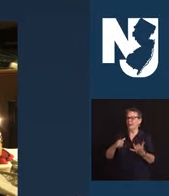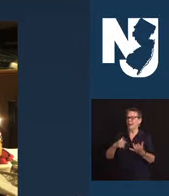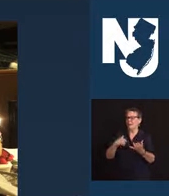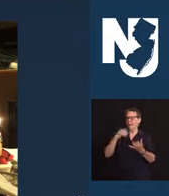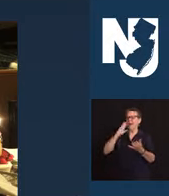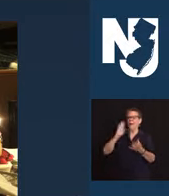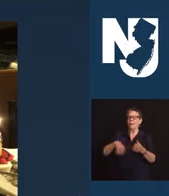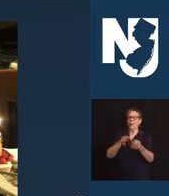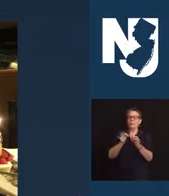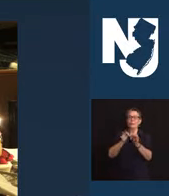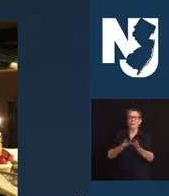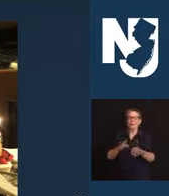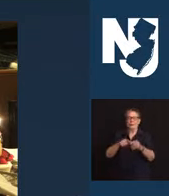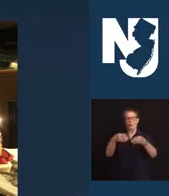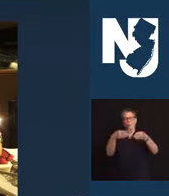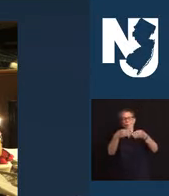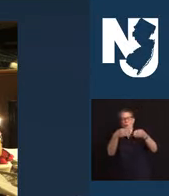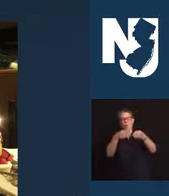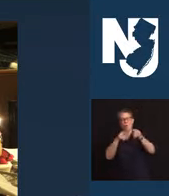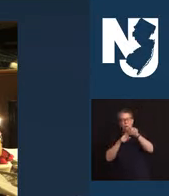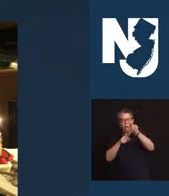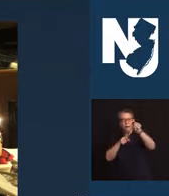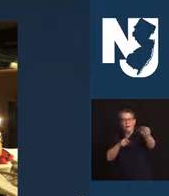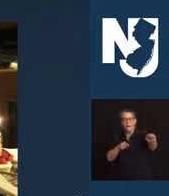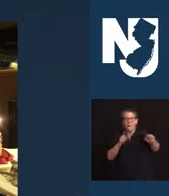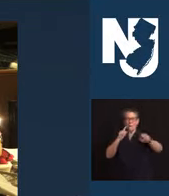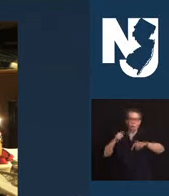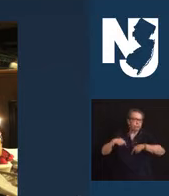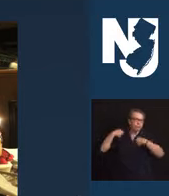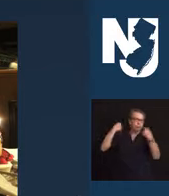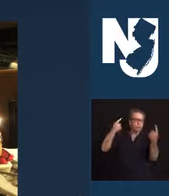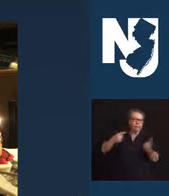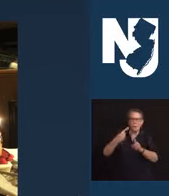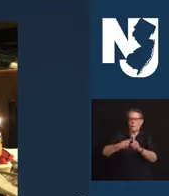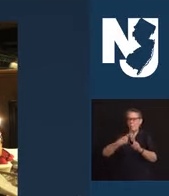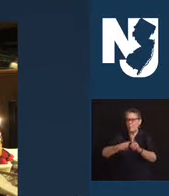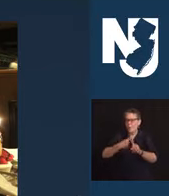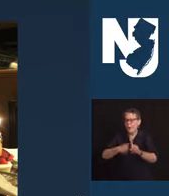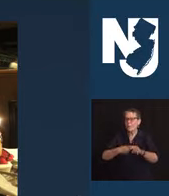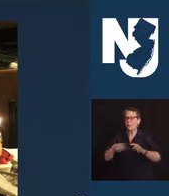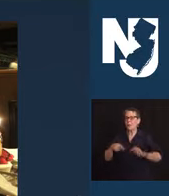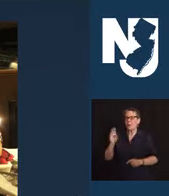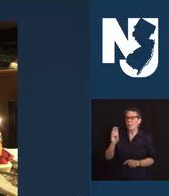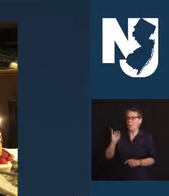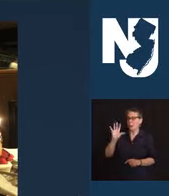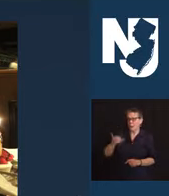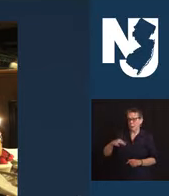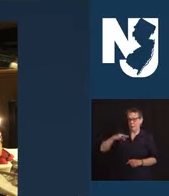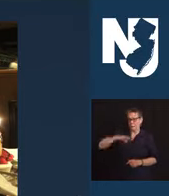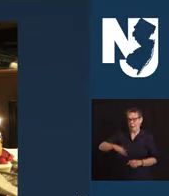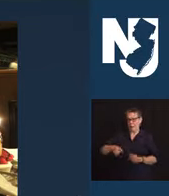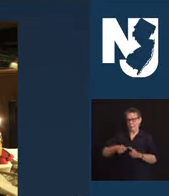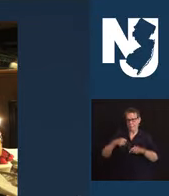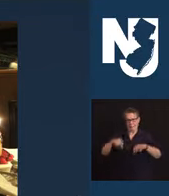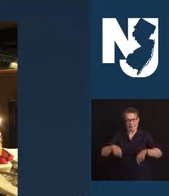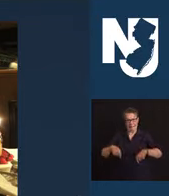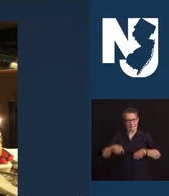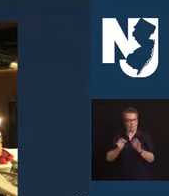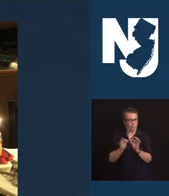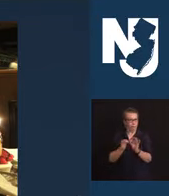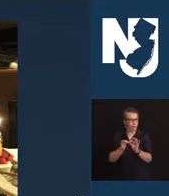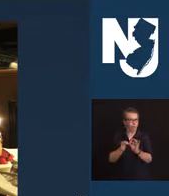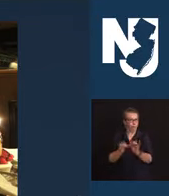watching and can benefit from that, and God bless you, pal. In addition to her children, Mary leaves her 7 grandchildren,